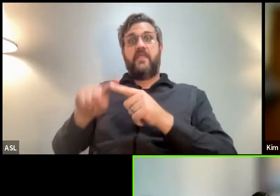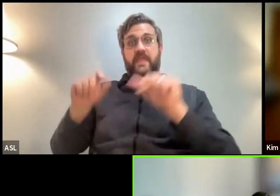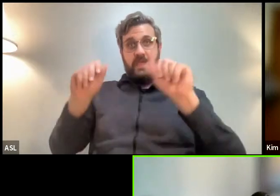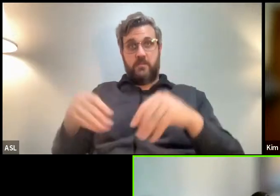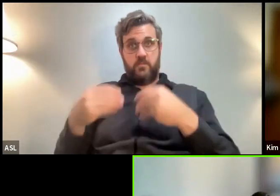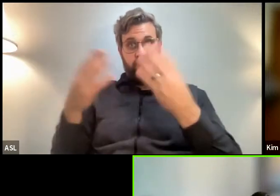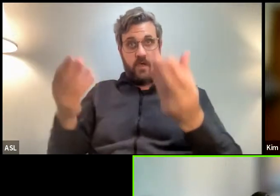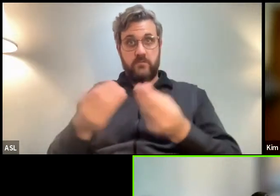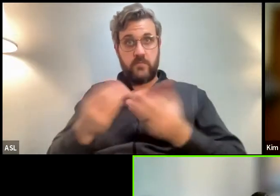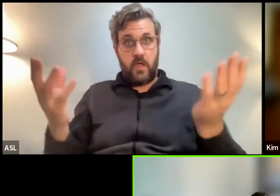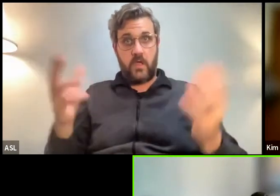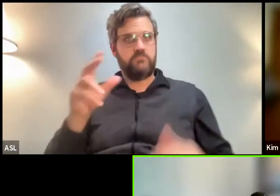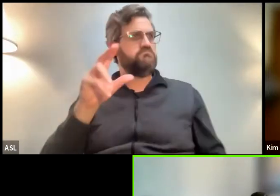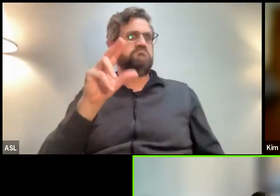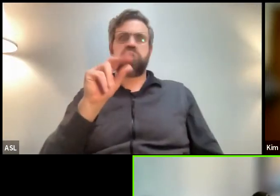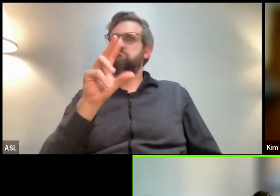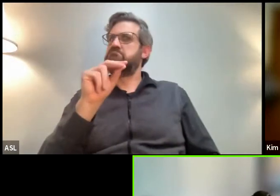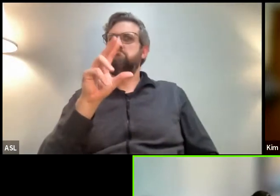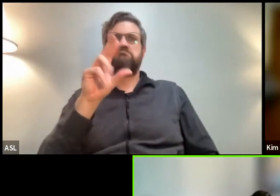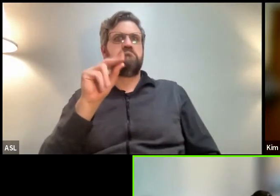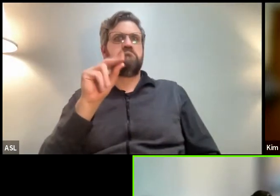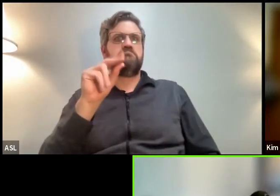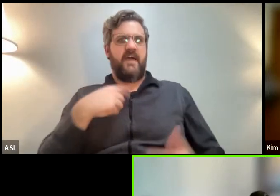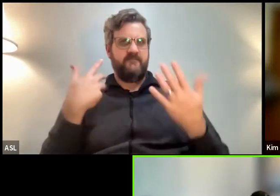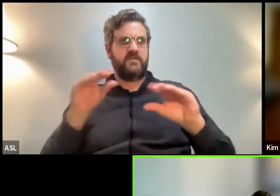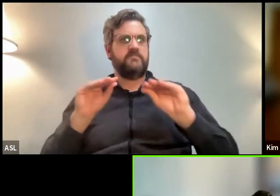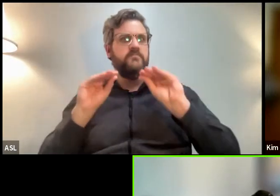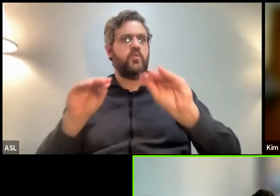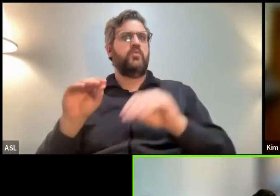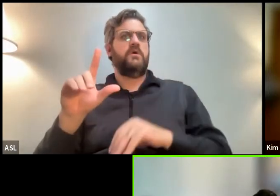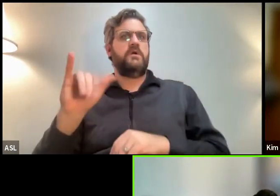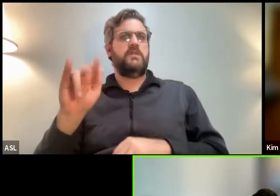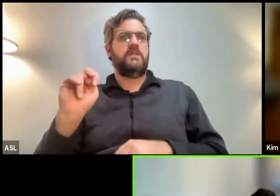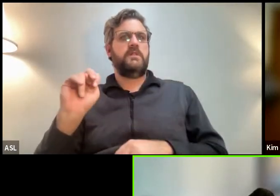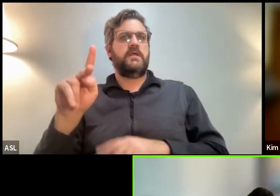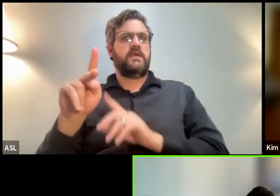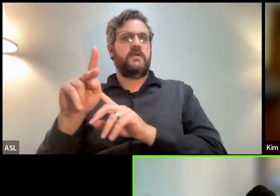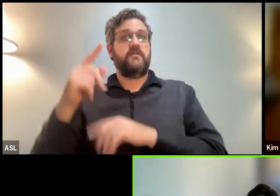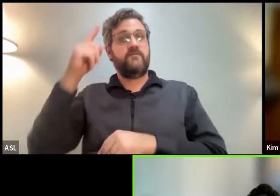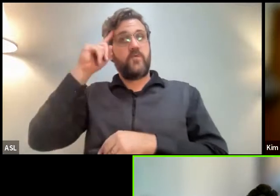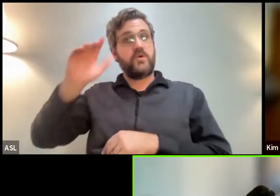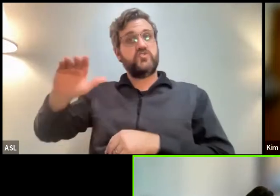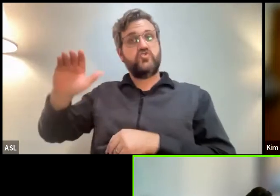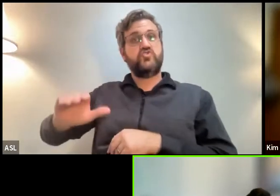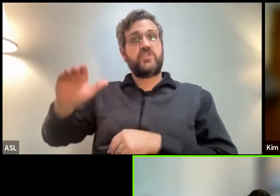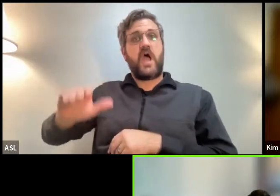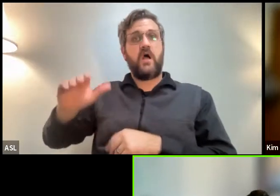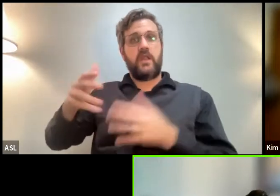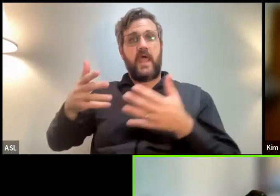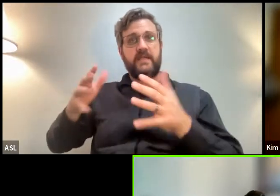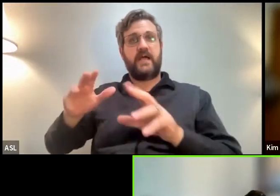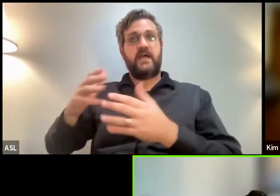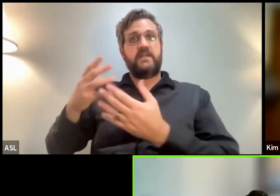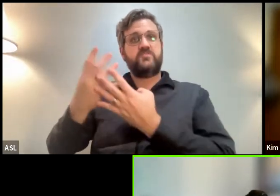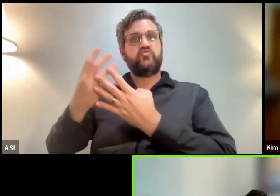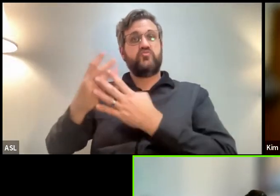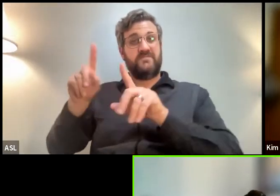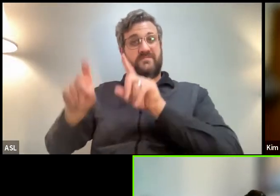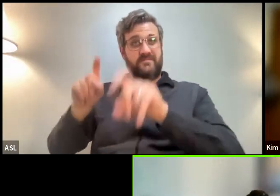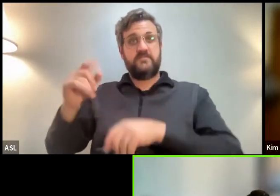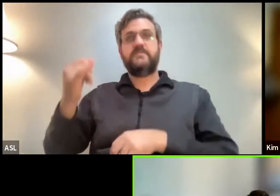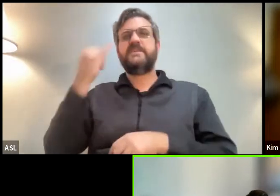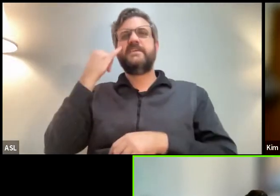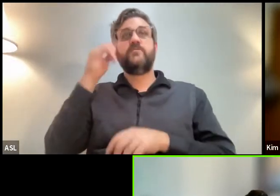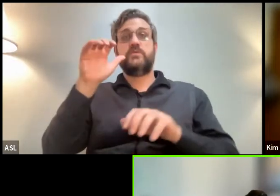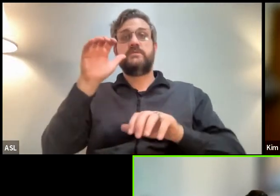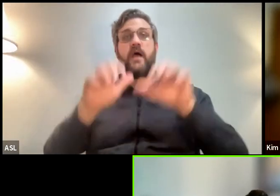No. And I put a link for the child anxiety screening in there, and if you type in